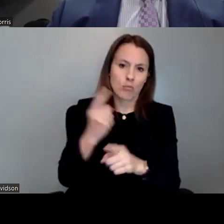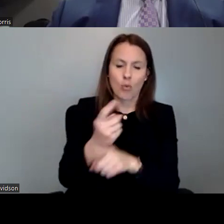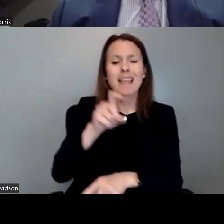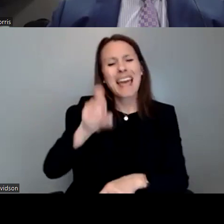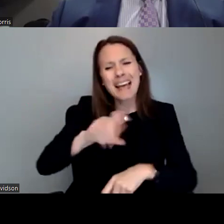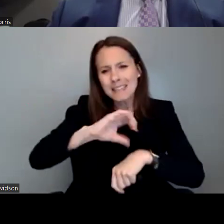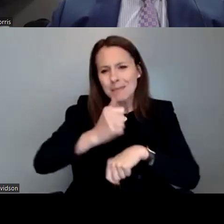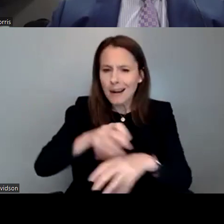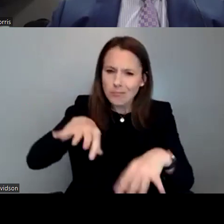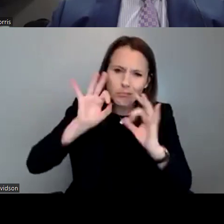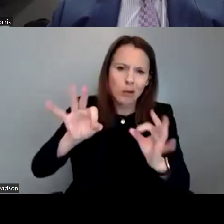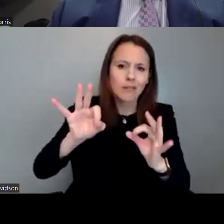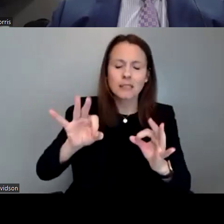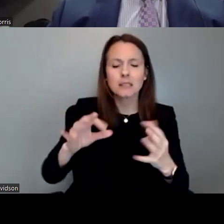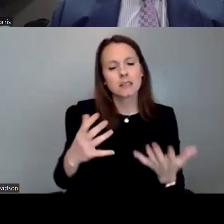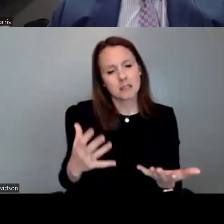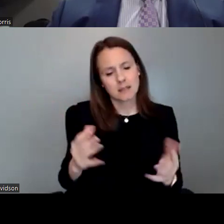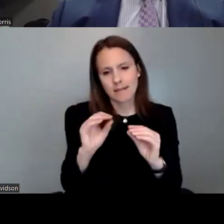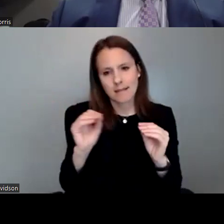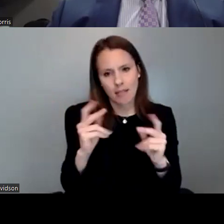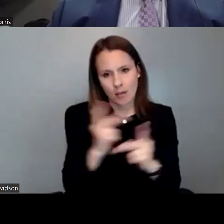way. There's nothing worse than